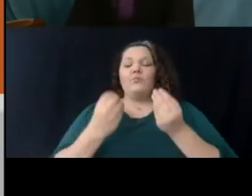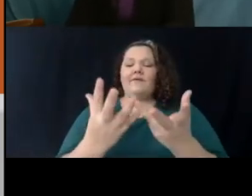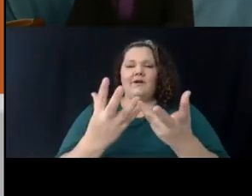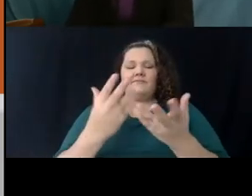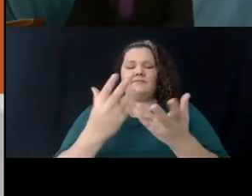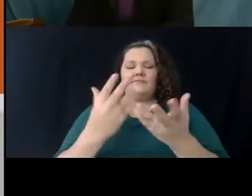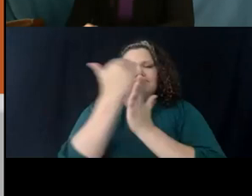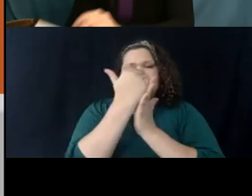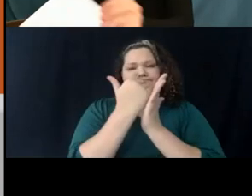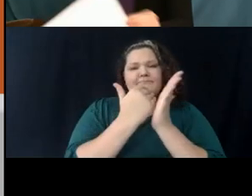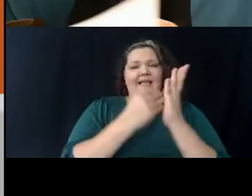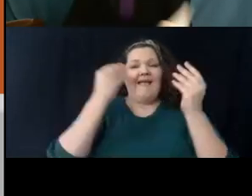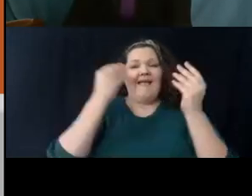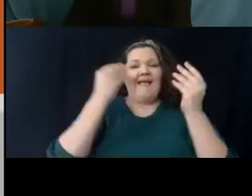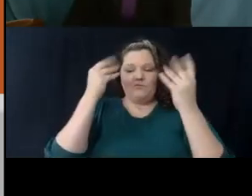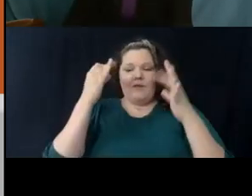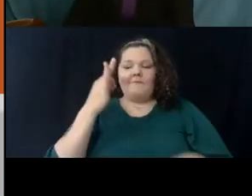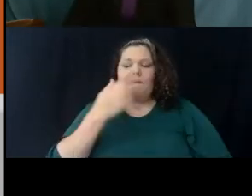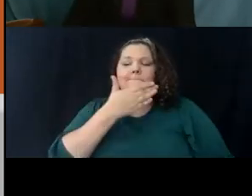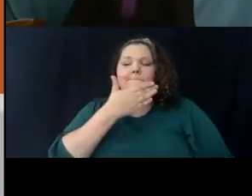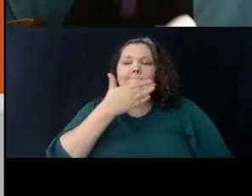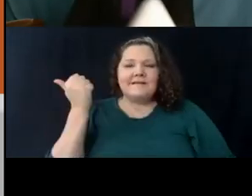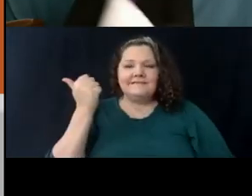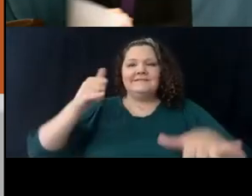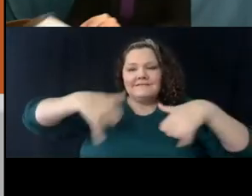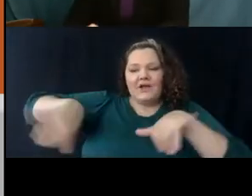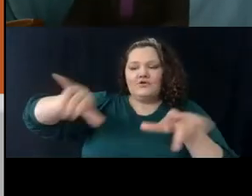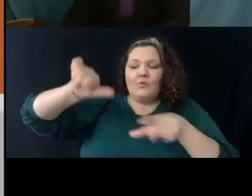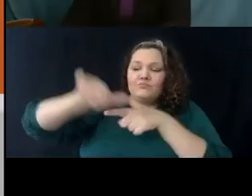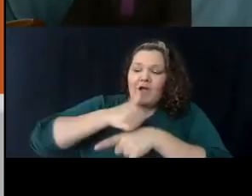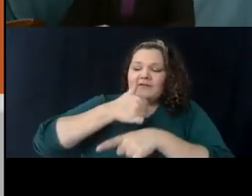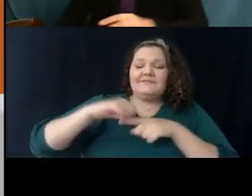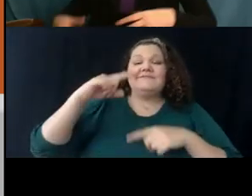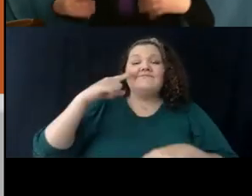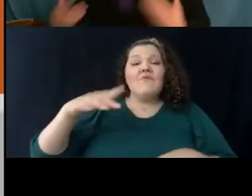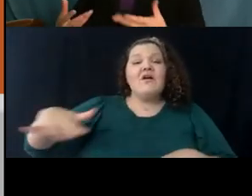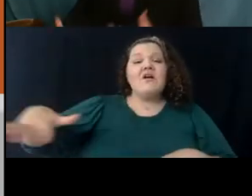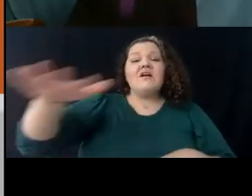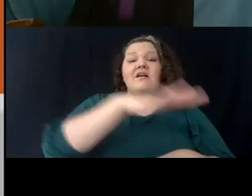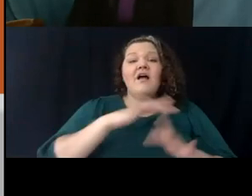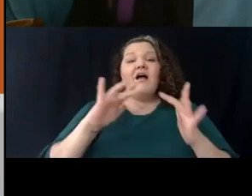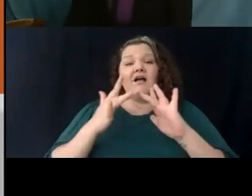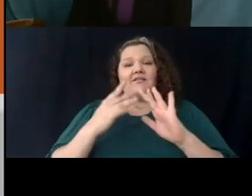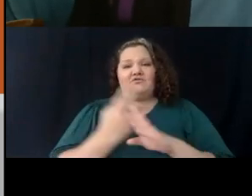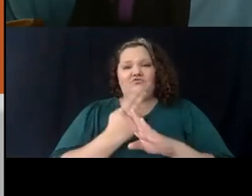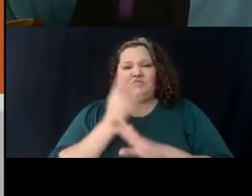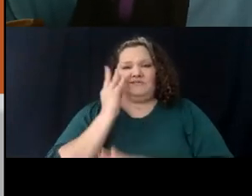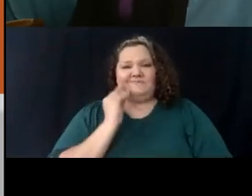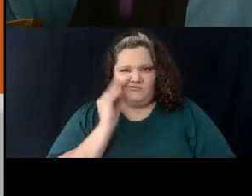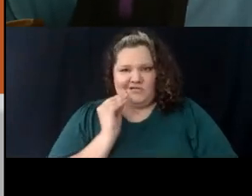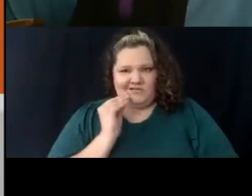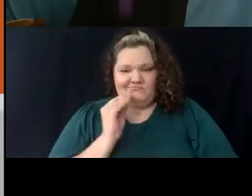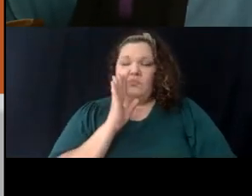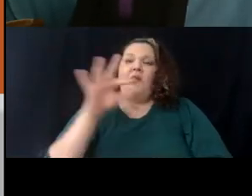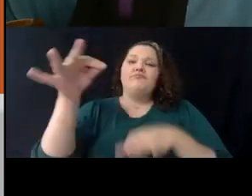And W3C is a resource central that offers a lot of resources and information on standard